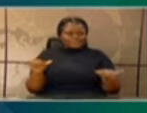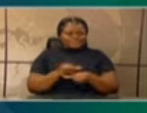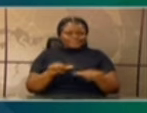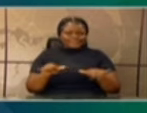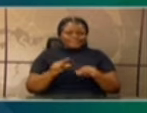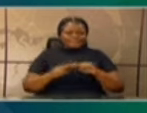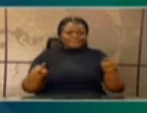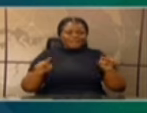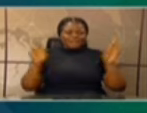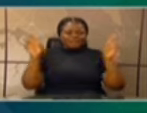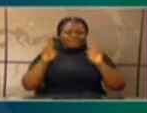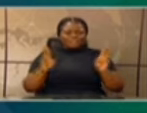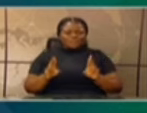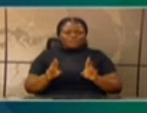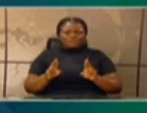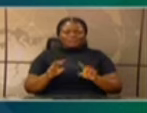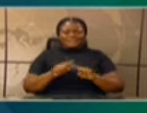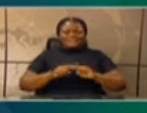1996, and 2024, but